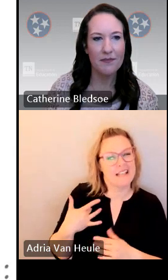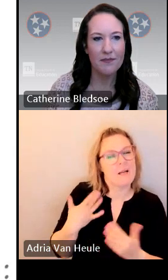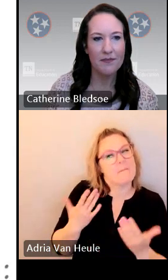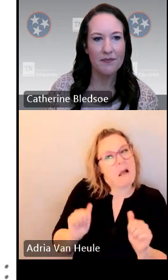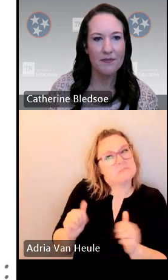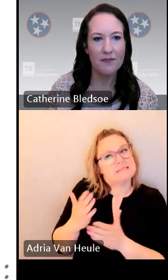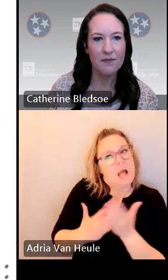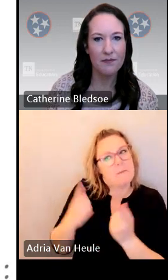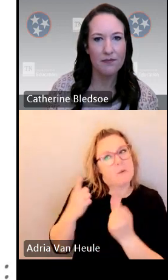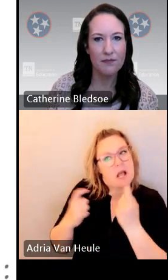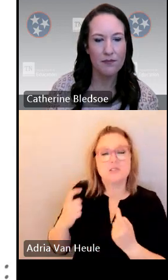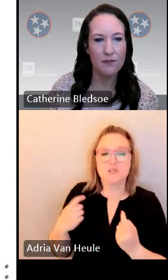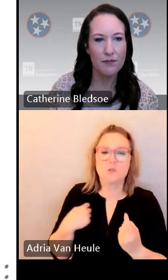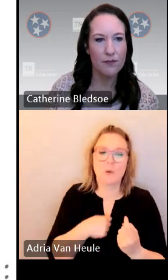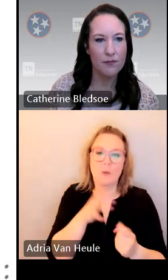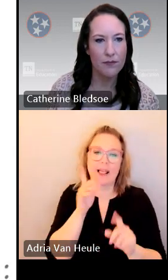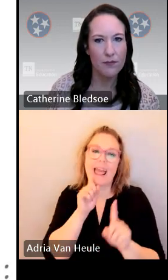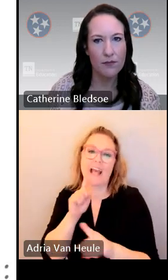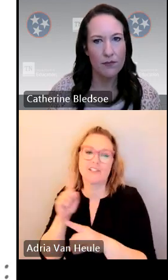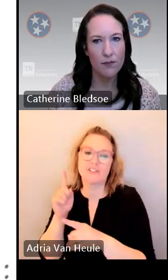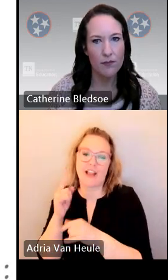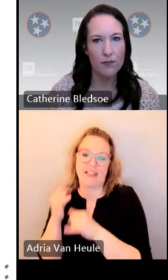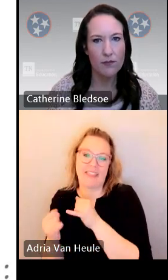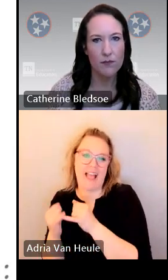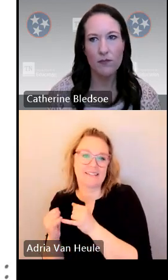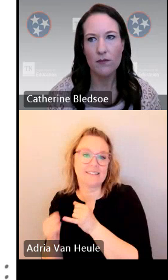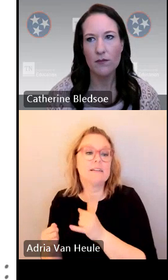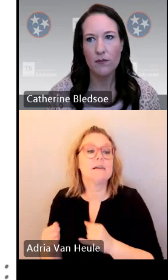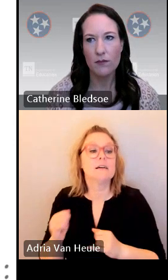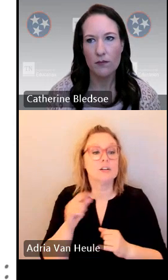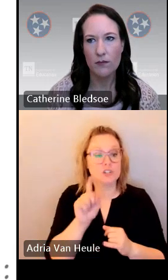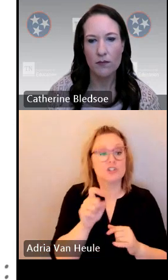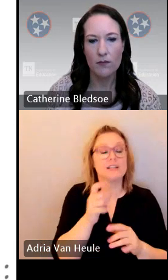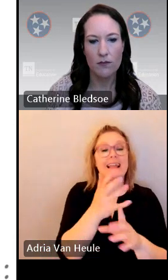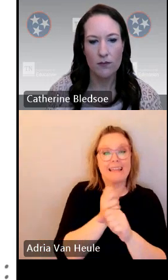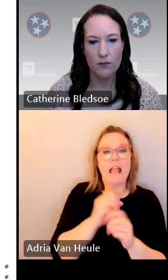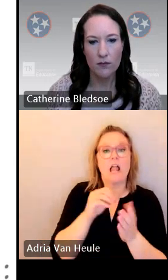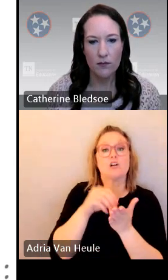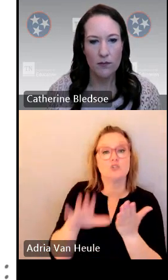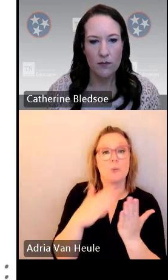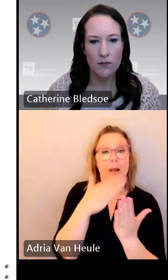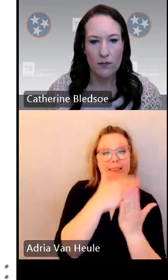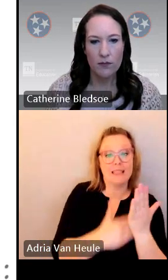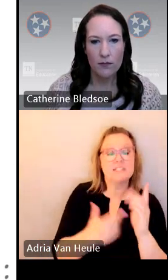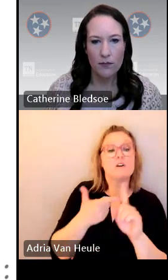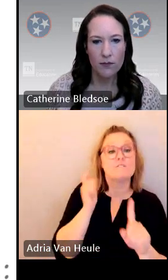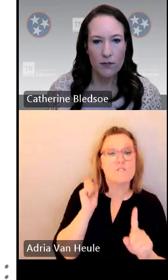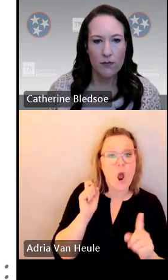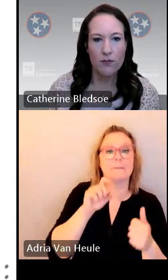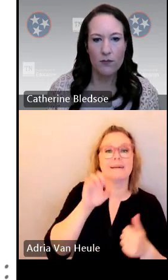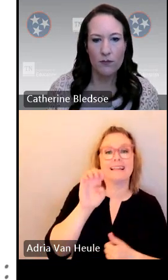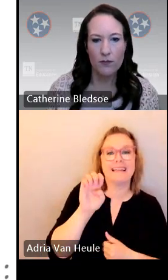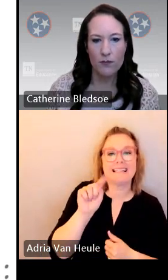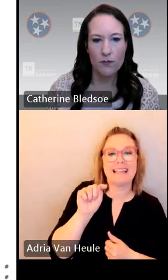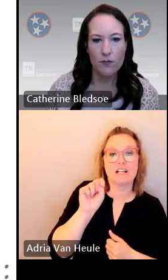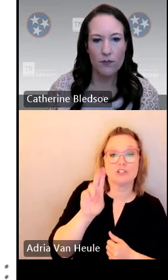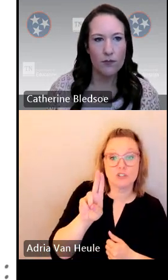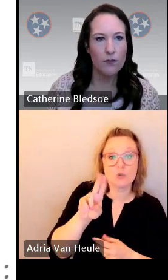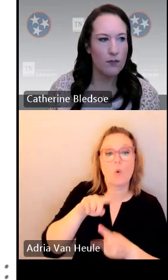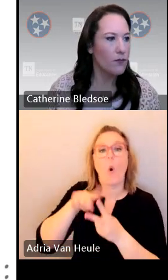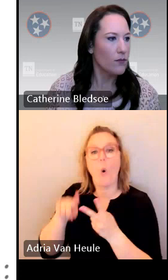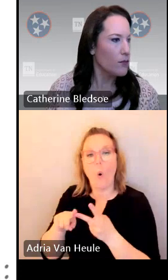first thing to just note, as Catherine mentioned, you should have received a student list from ETSU or Vanderbilt on April 15th. So